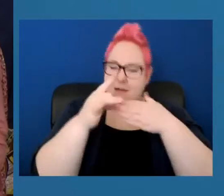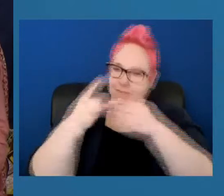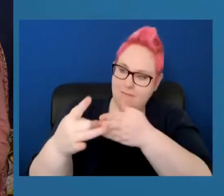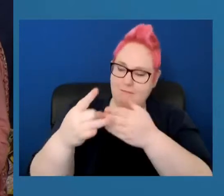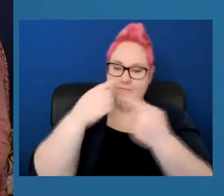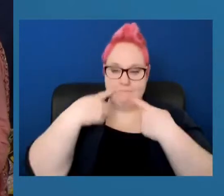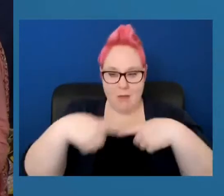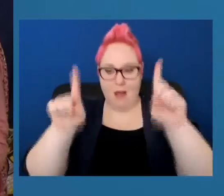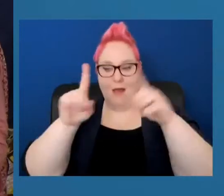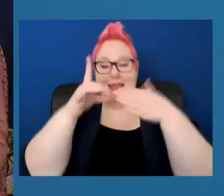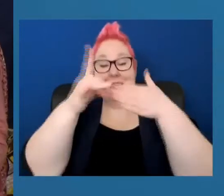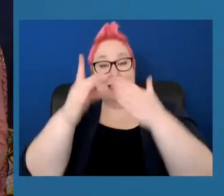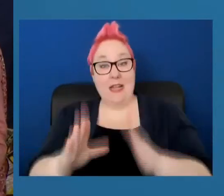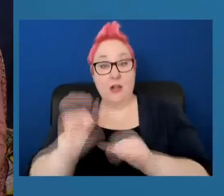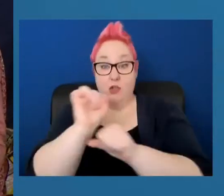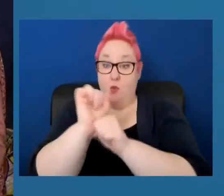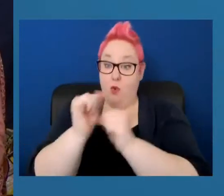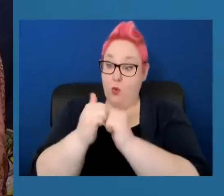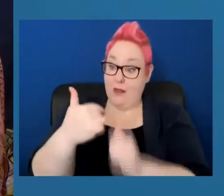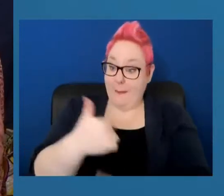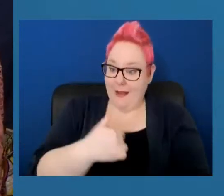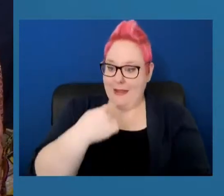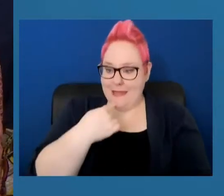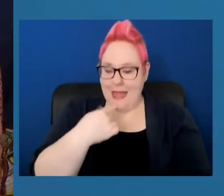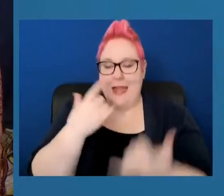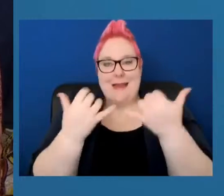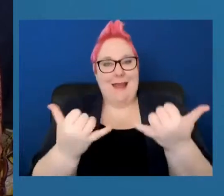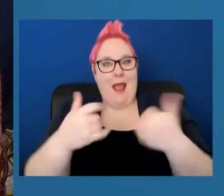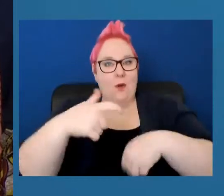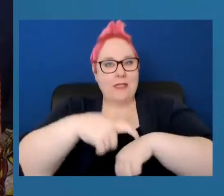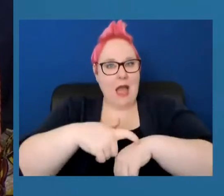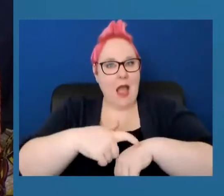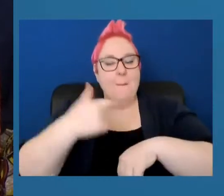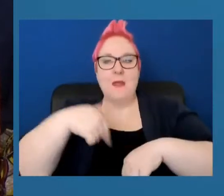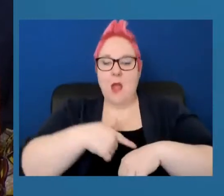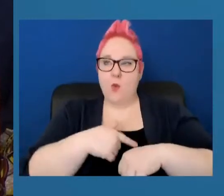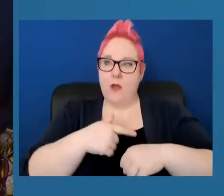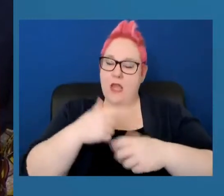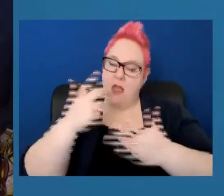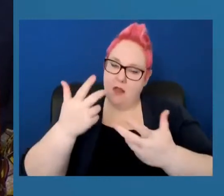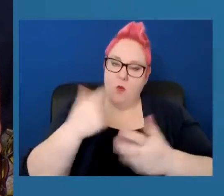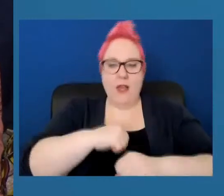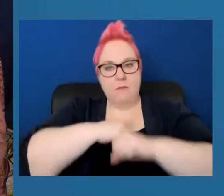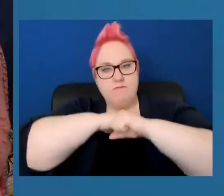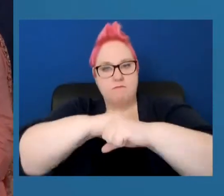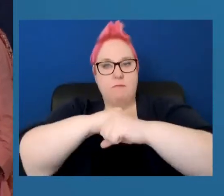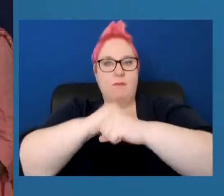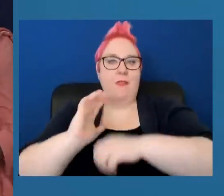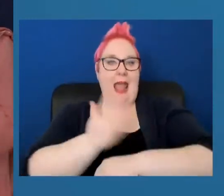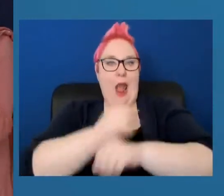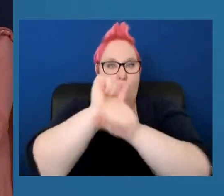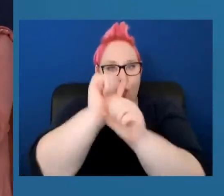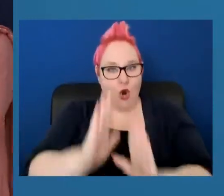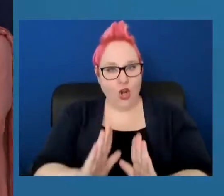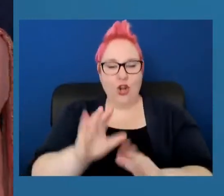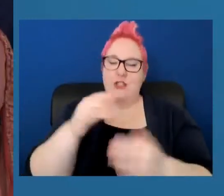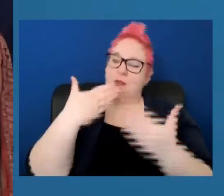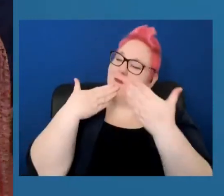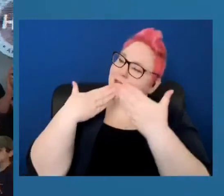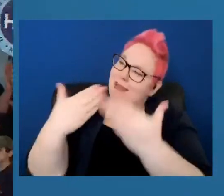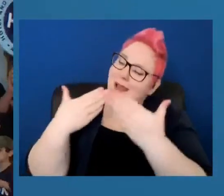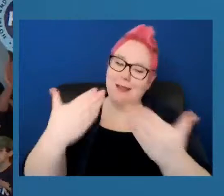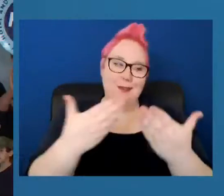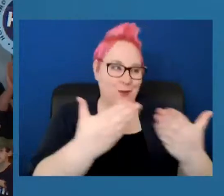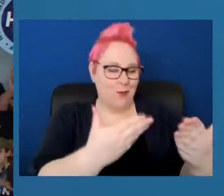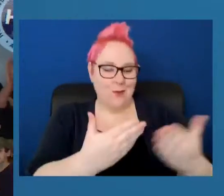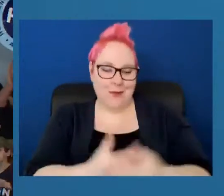worked with me to say, it is time we stood up for our workers. This is how we get it done. So thank you to them so much.